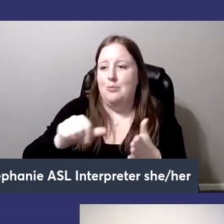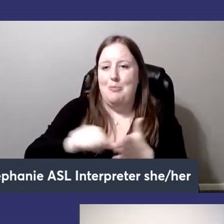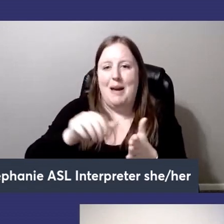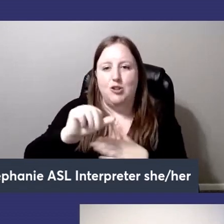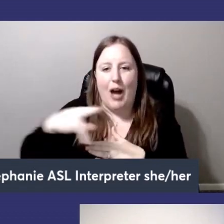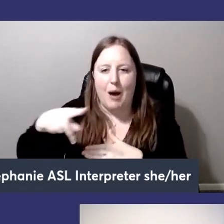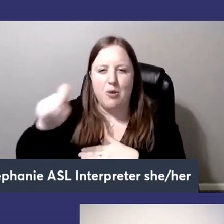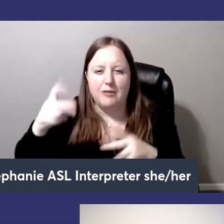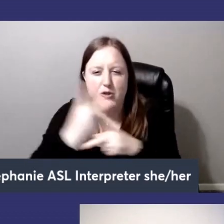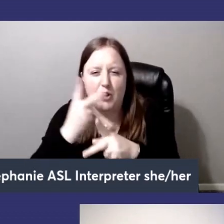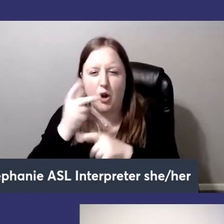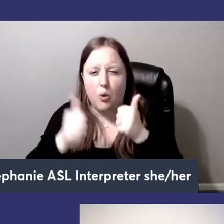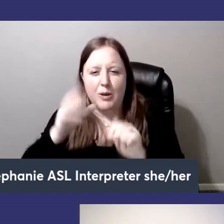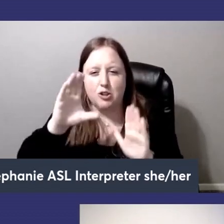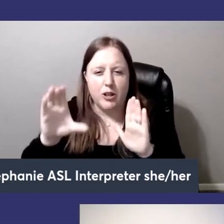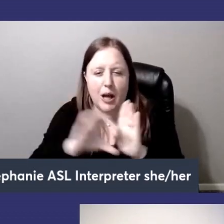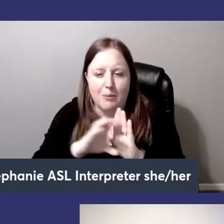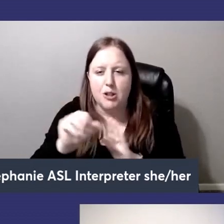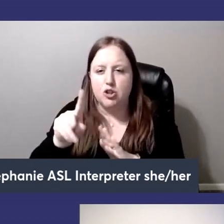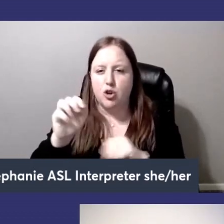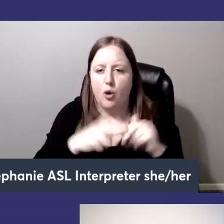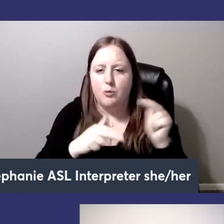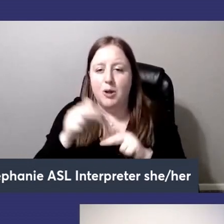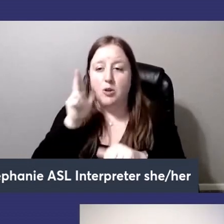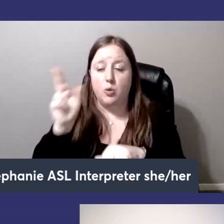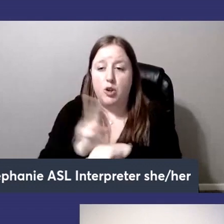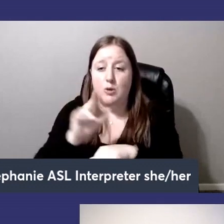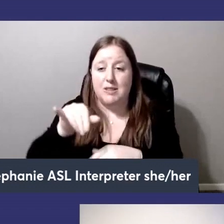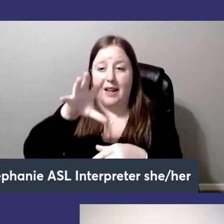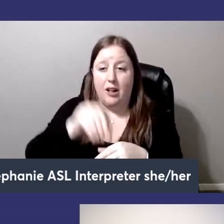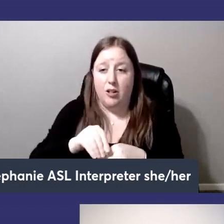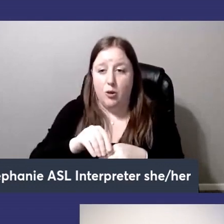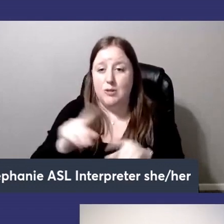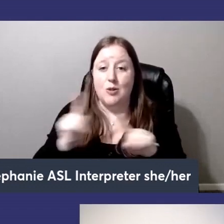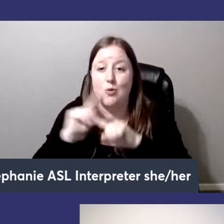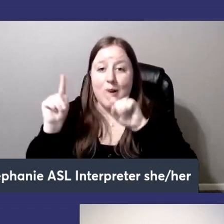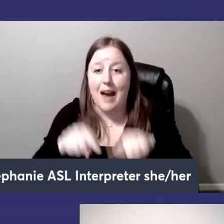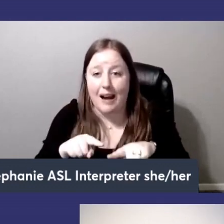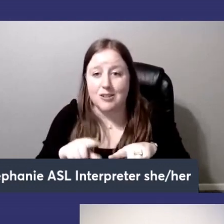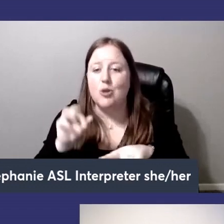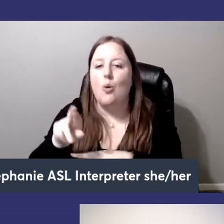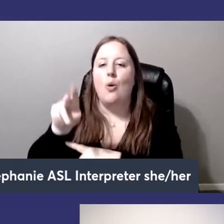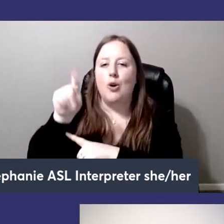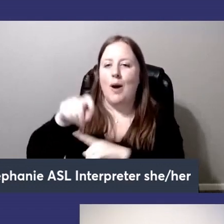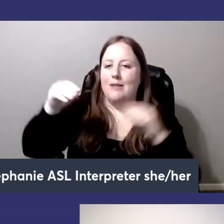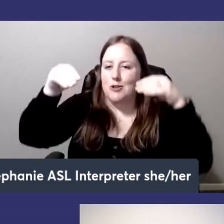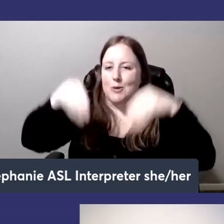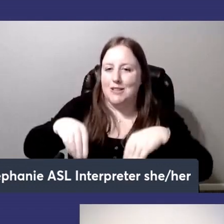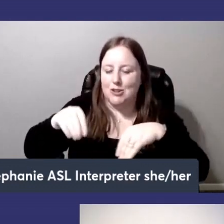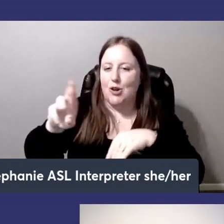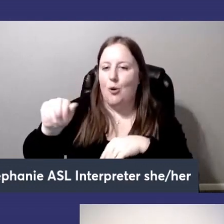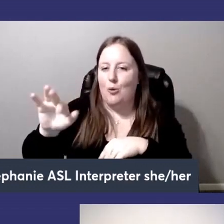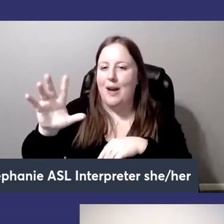what image code build's going to use that also includes React, or you're going to have to install React